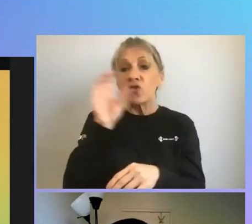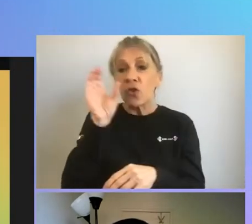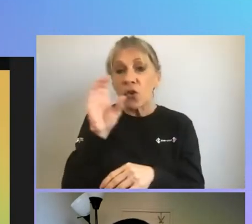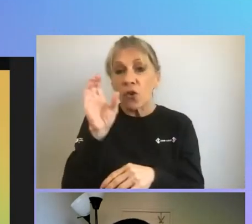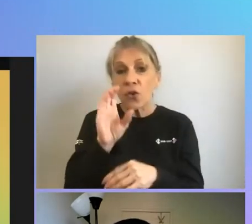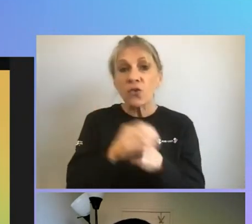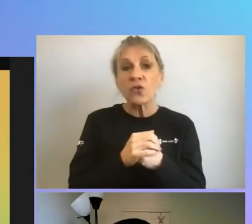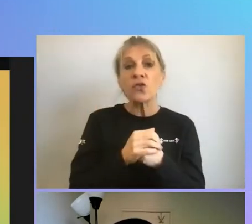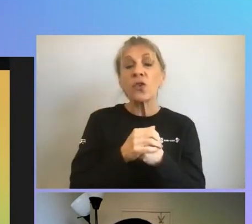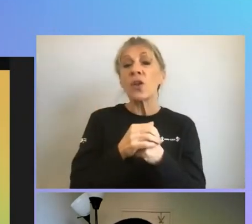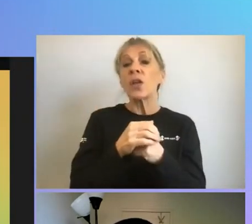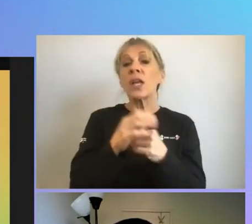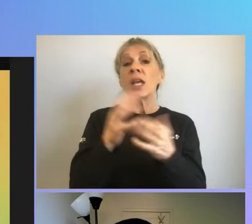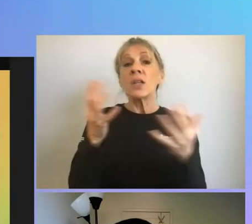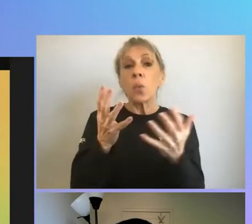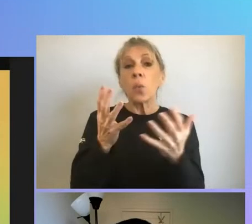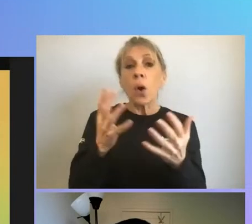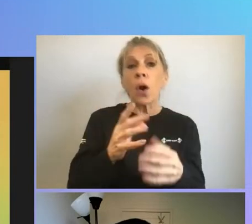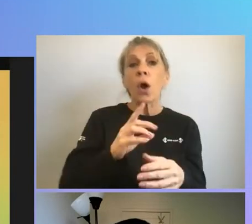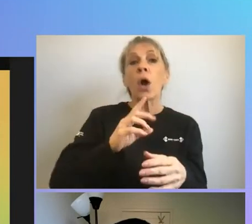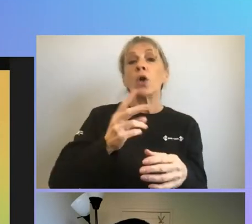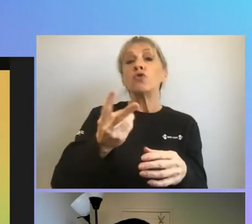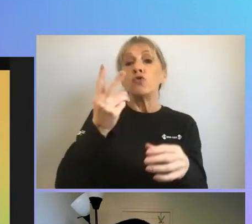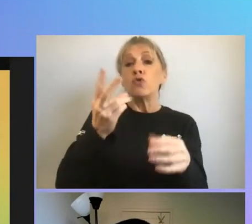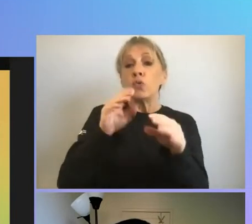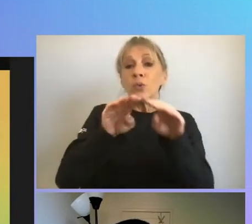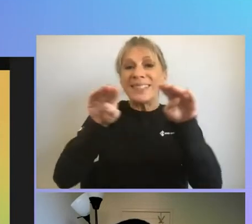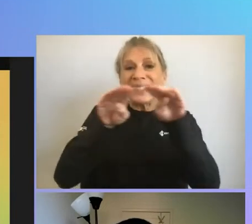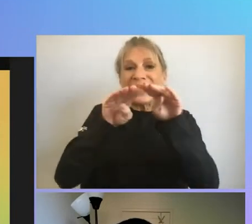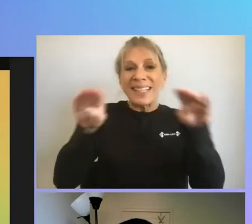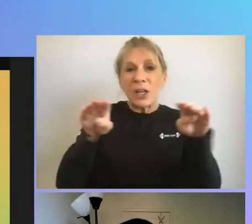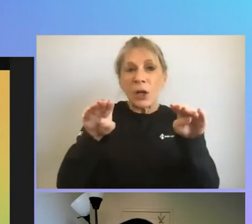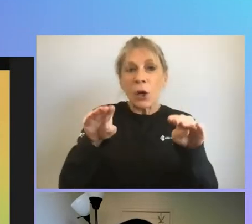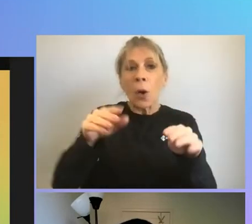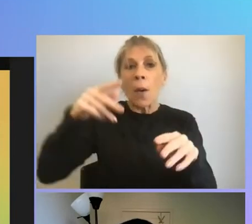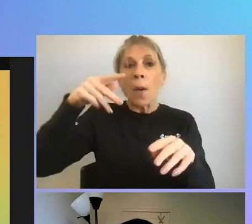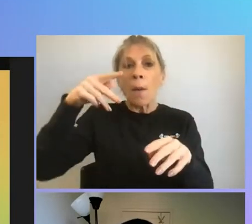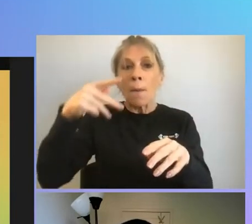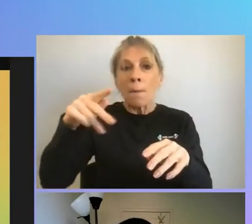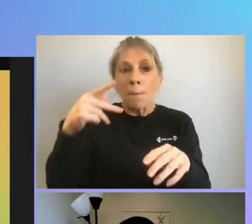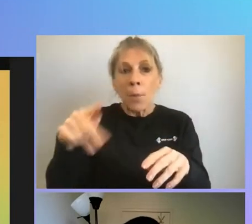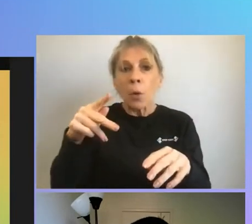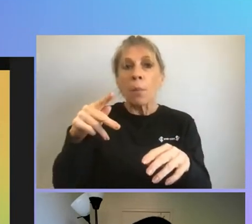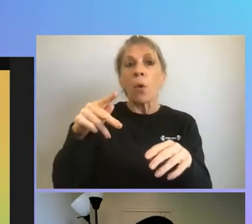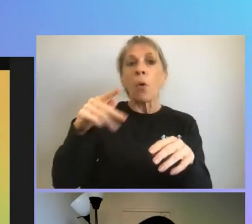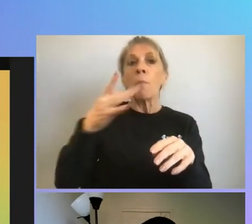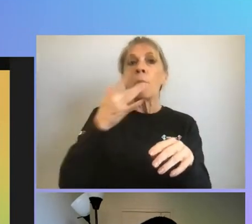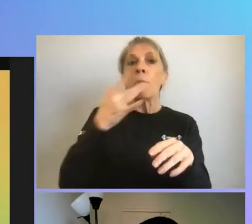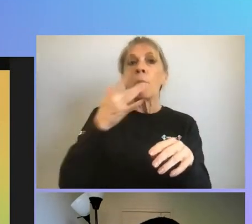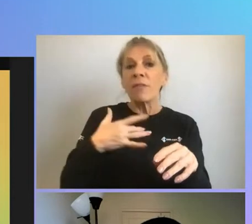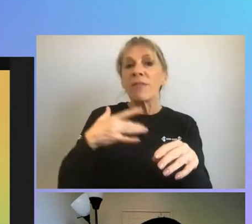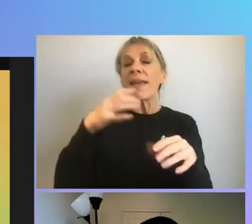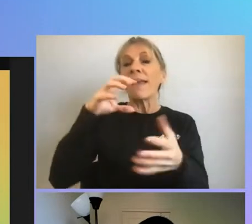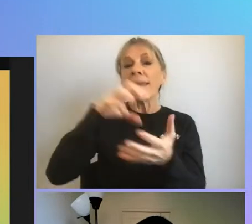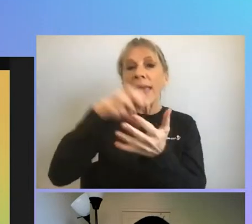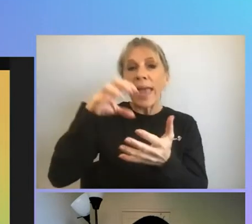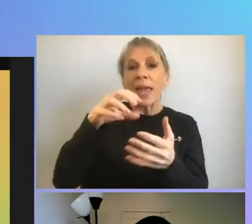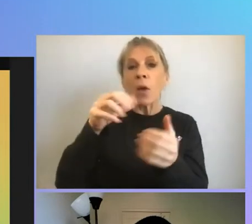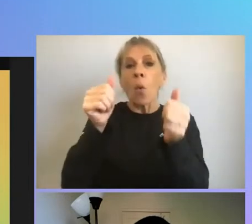search query is a 2-tier purple ombre birthday cake topped with rainbow sprinkles, white